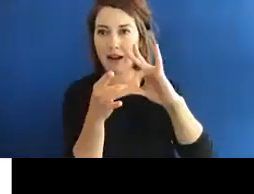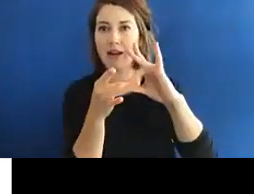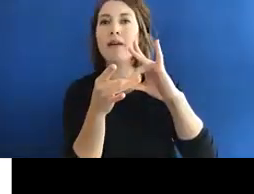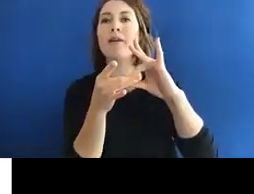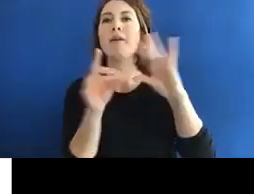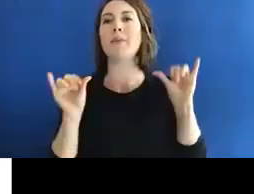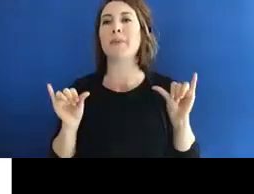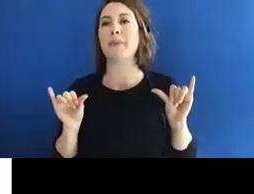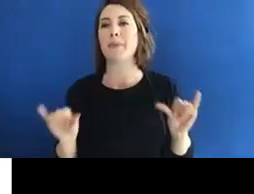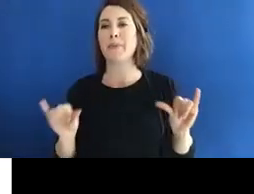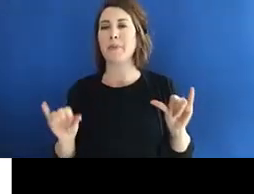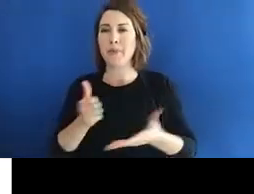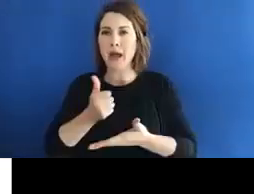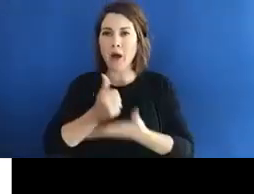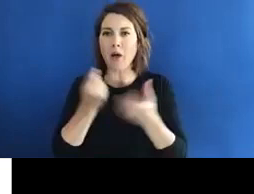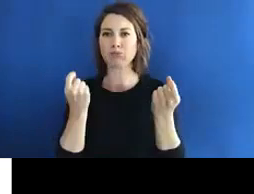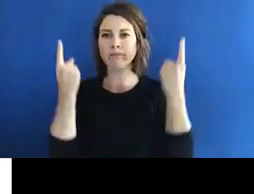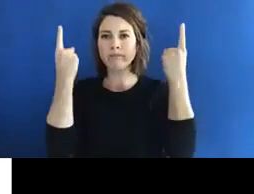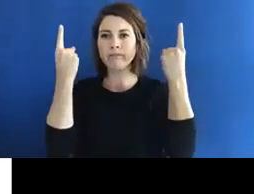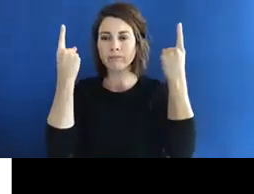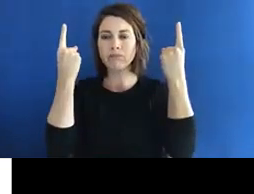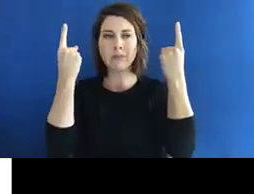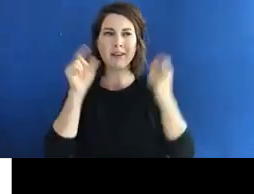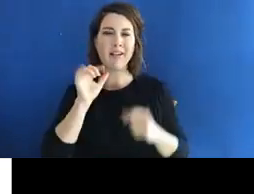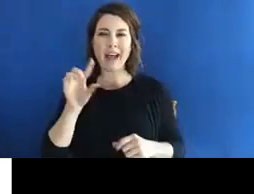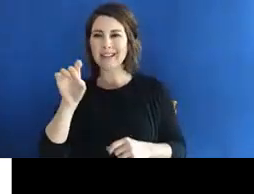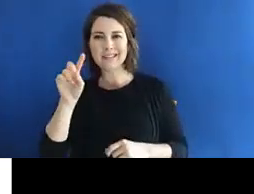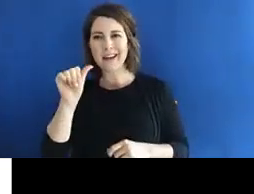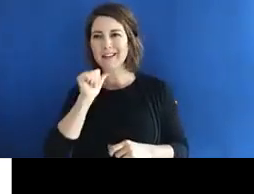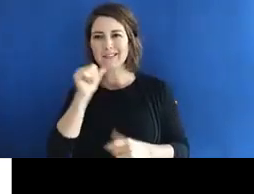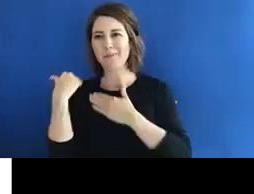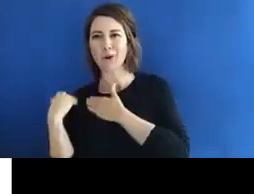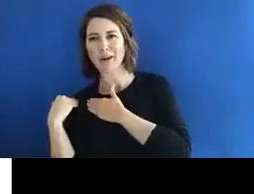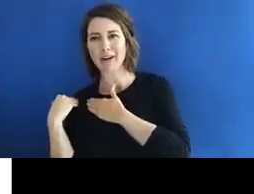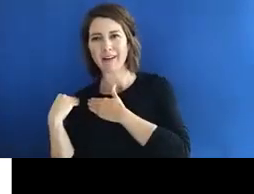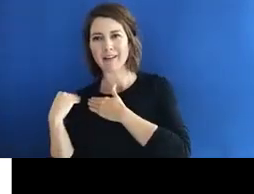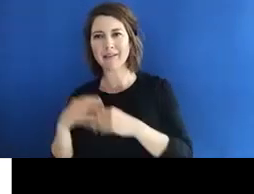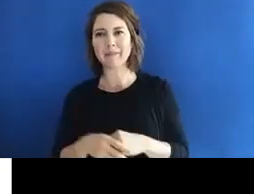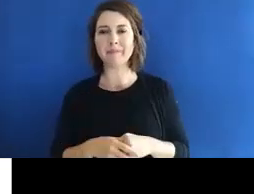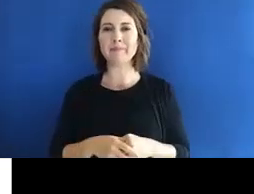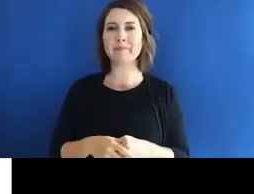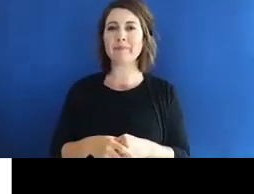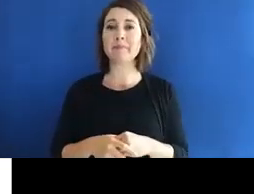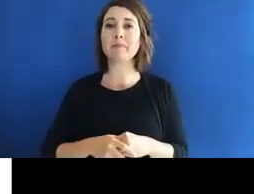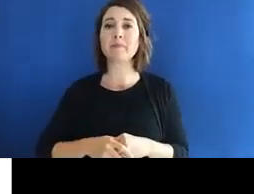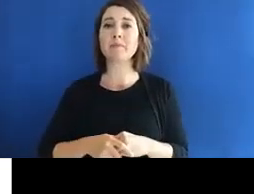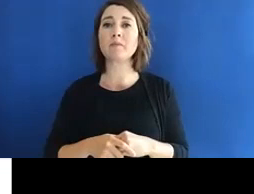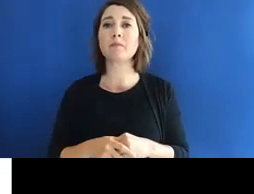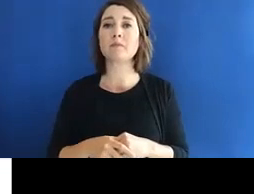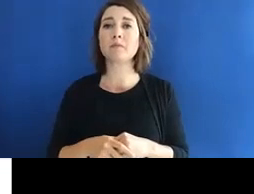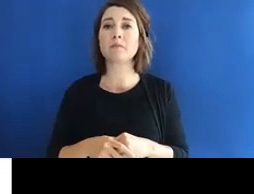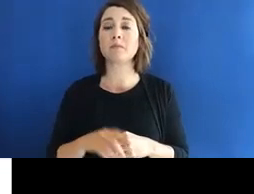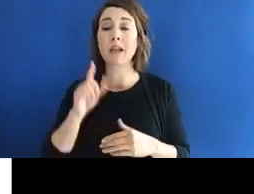long ways in having you see it as less of a burden. In terms of raising the visibility of the program via VR